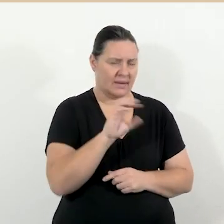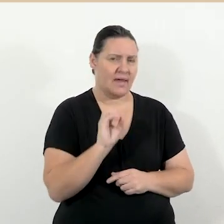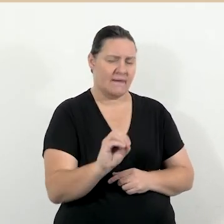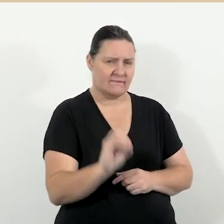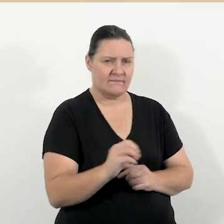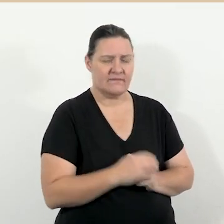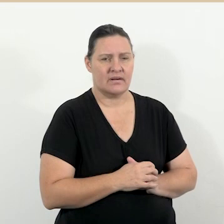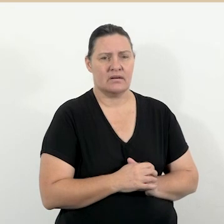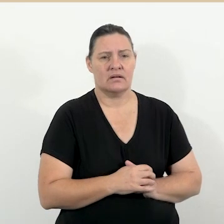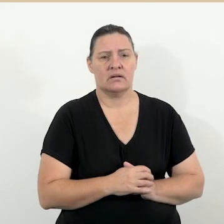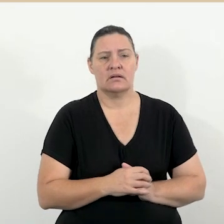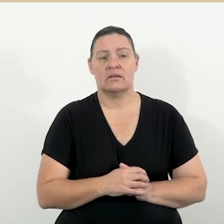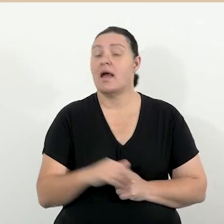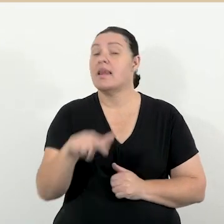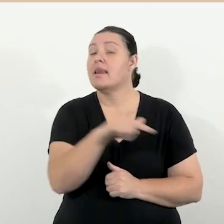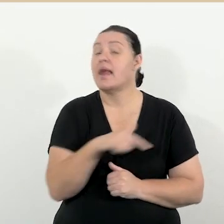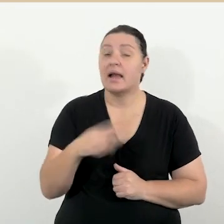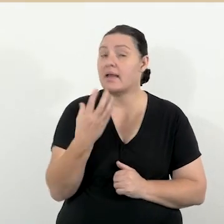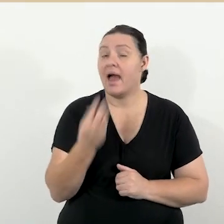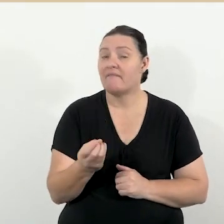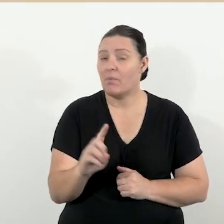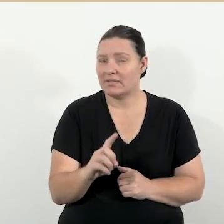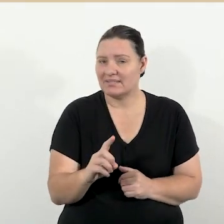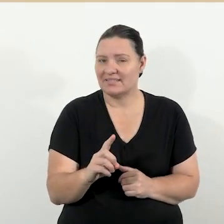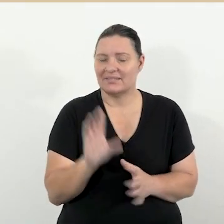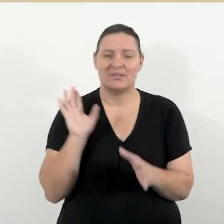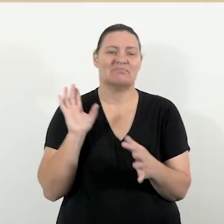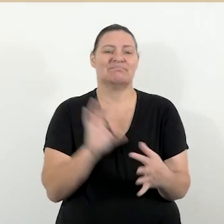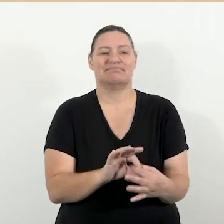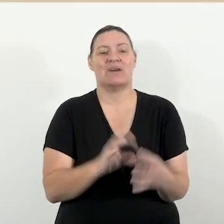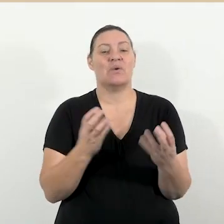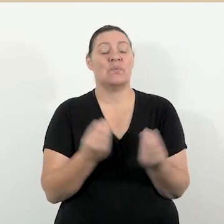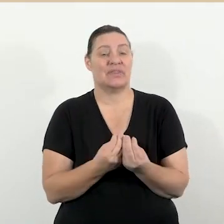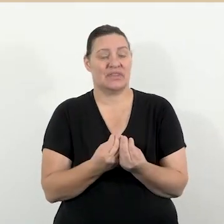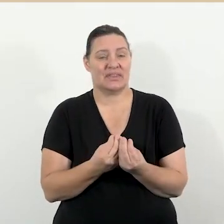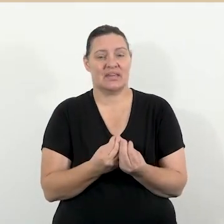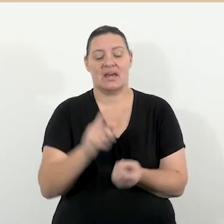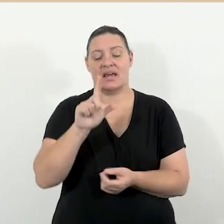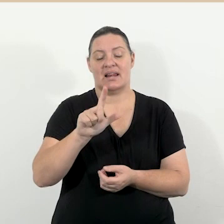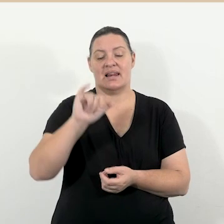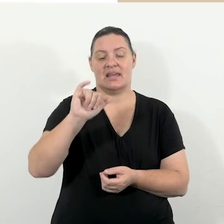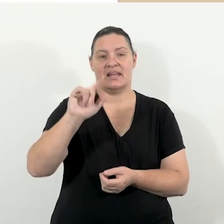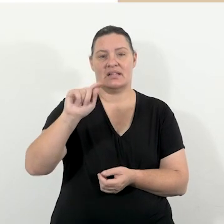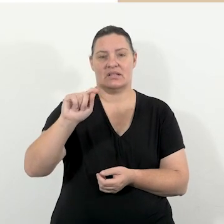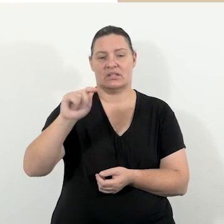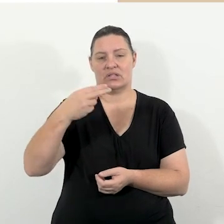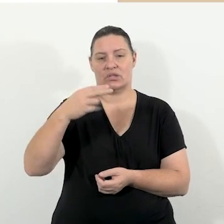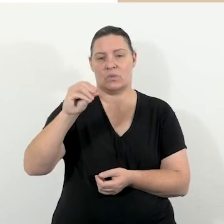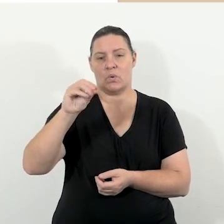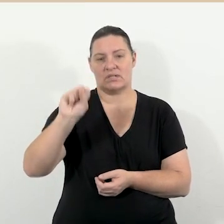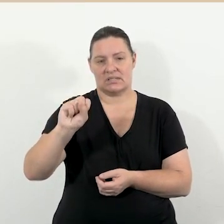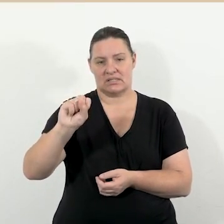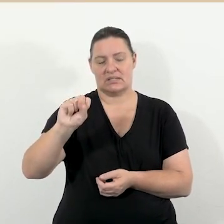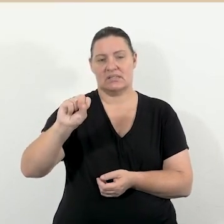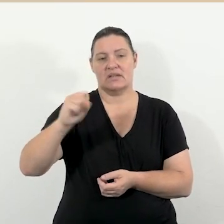there, okay? Where there is land, you know that you can associate land with the lithosphere. So point